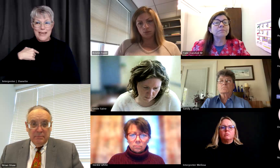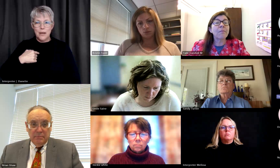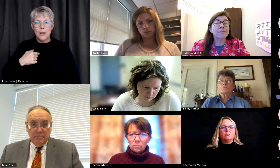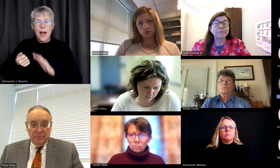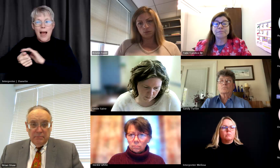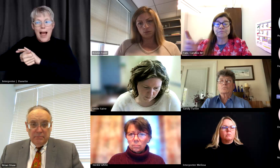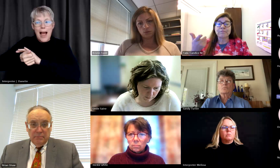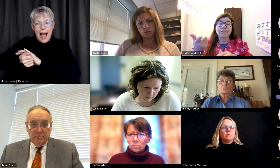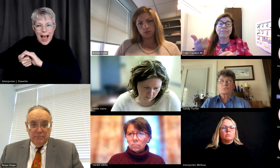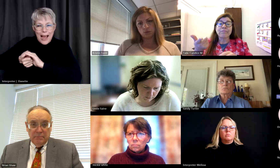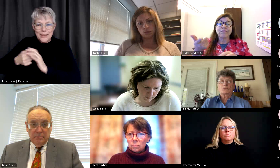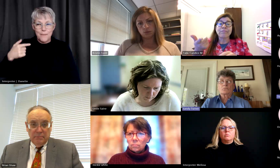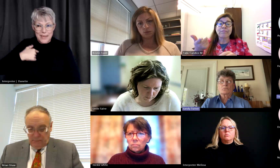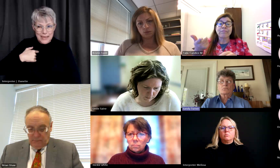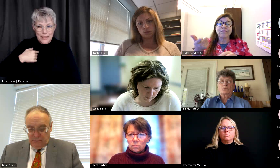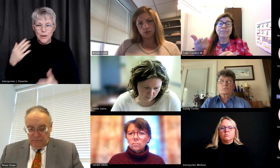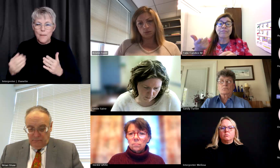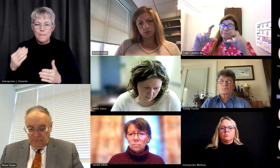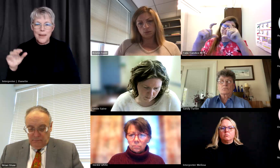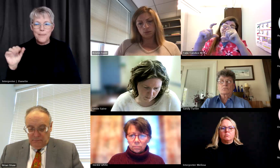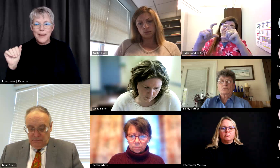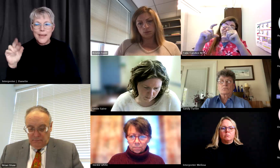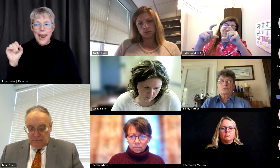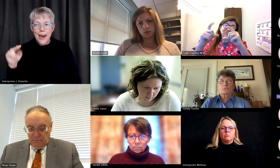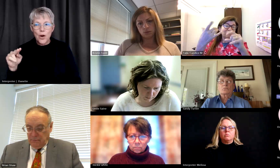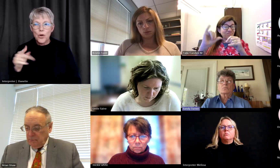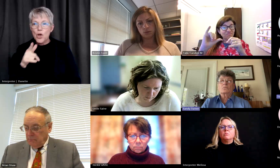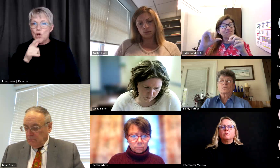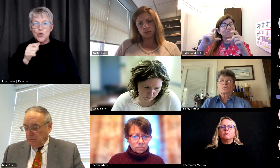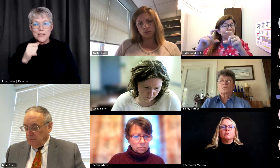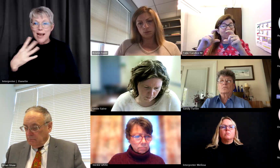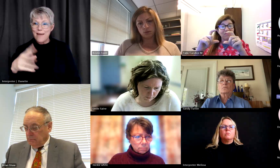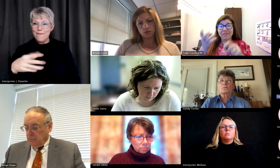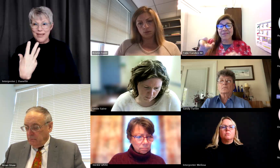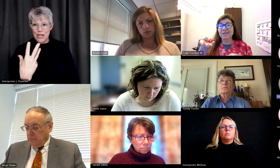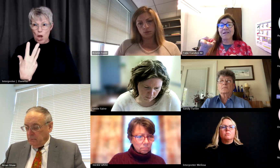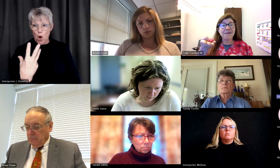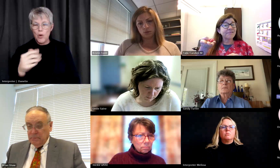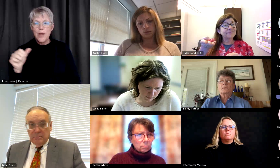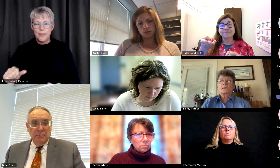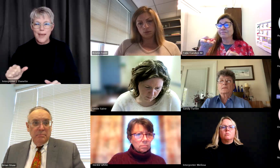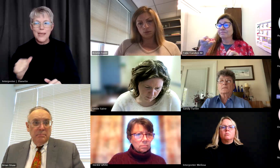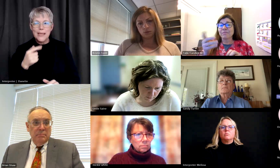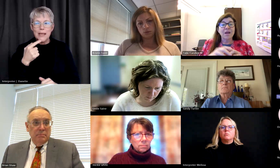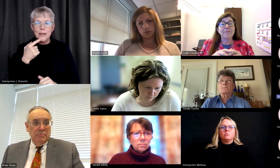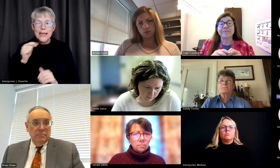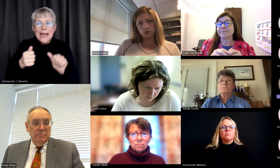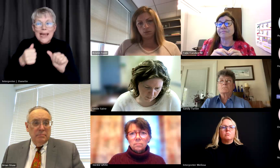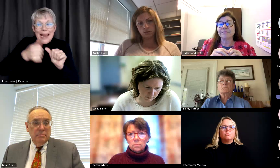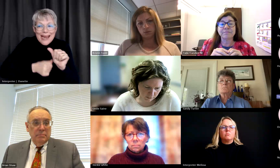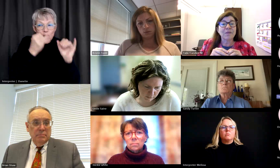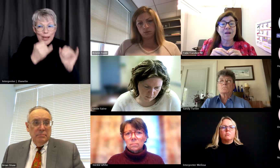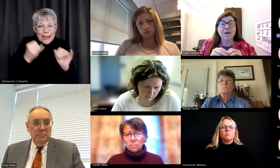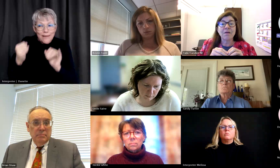click on his and say hide me. And anybody who doesn't have a video, if they could do the same thing and click hide me, maybe that would